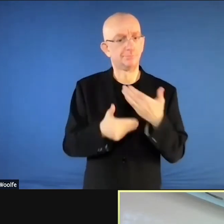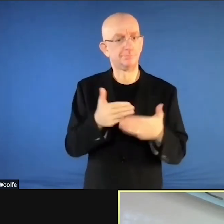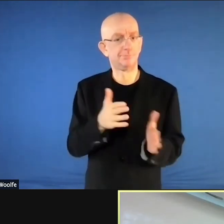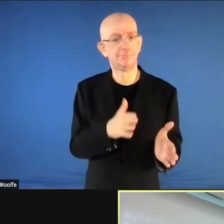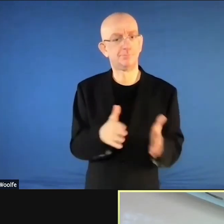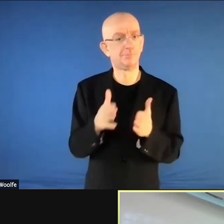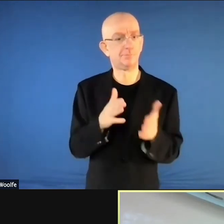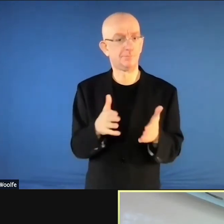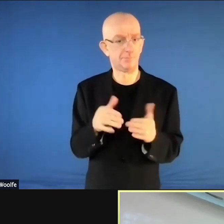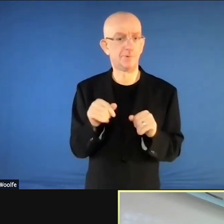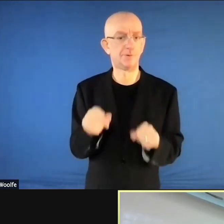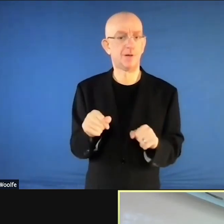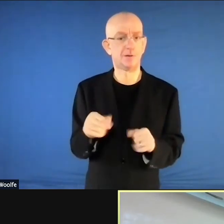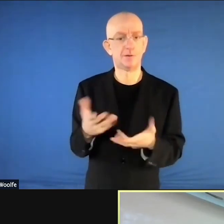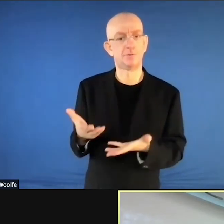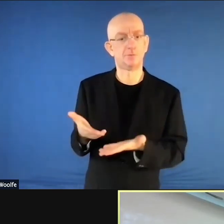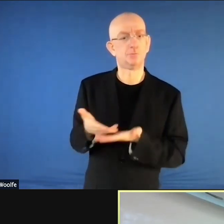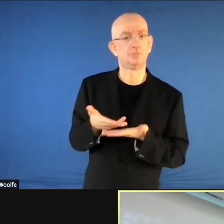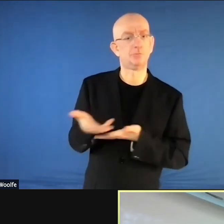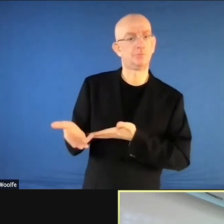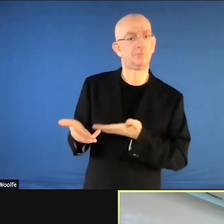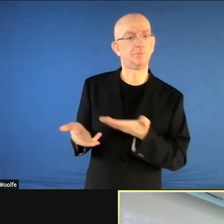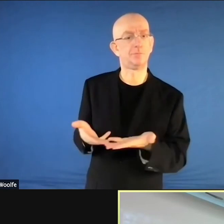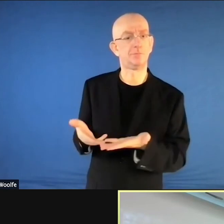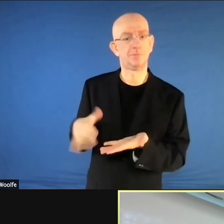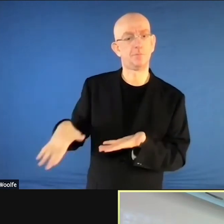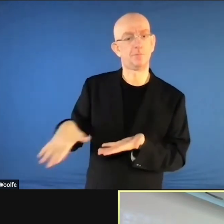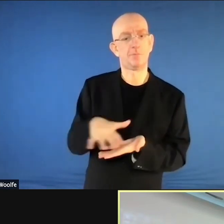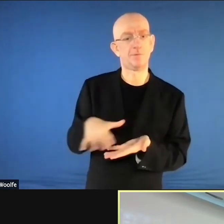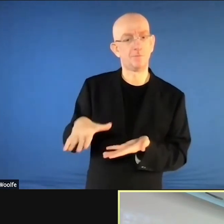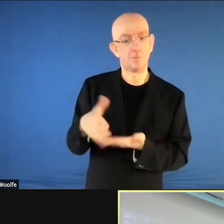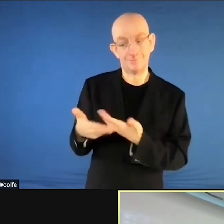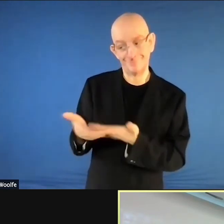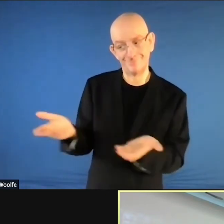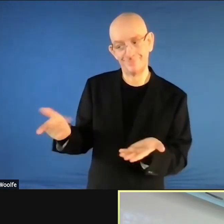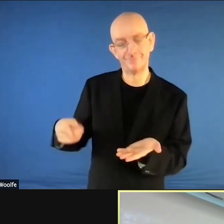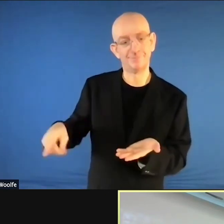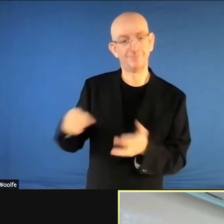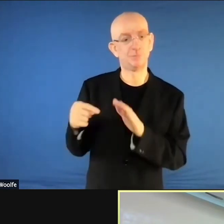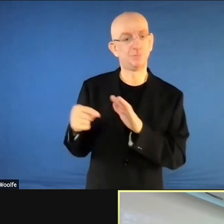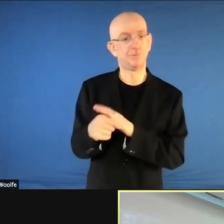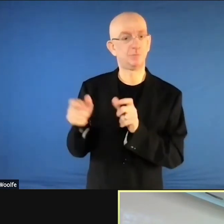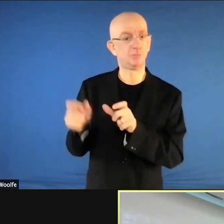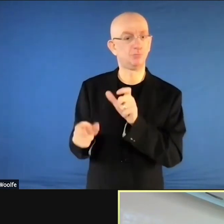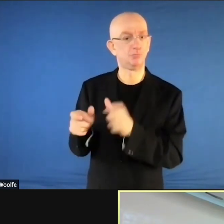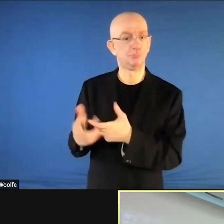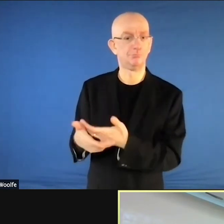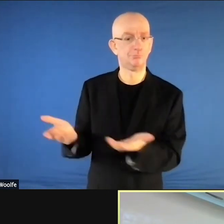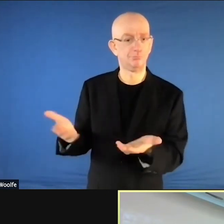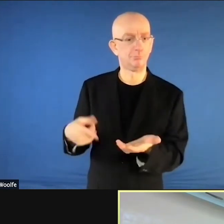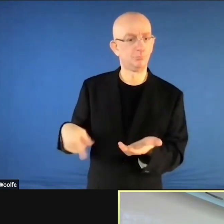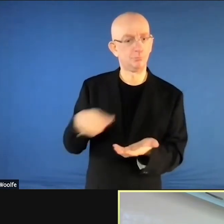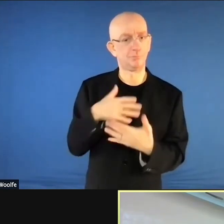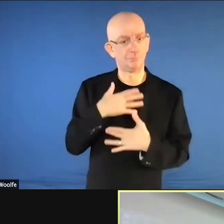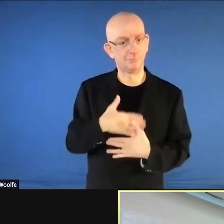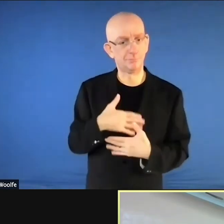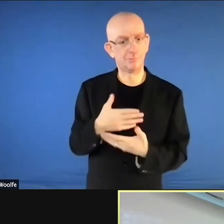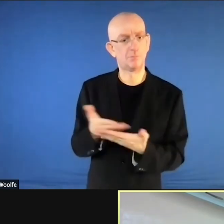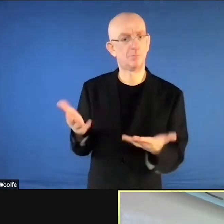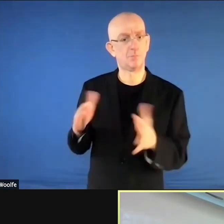want to share the everything we're doing with the refugees. That's what we're